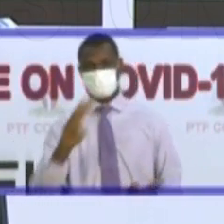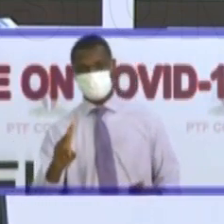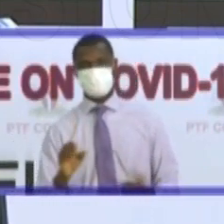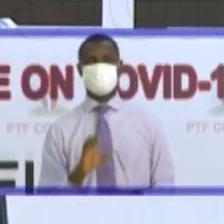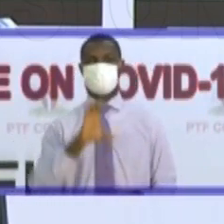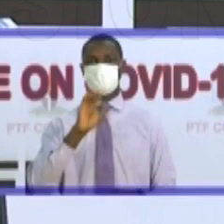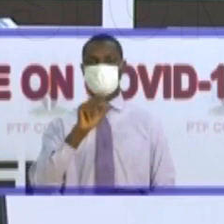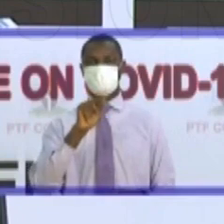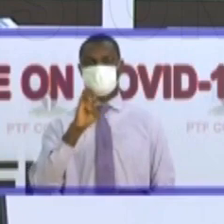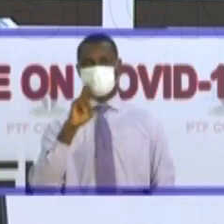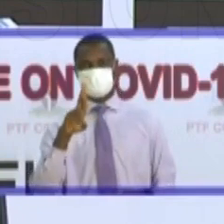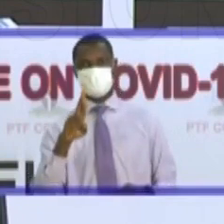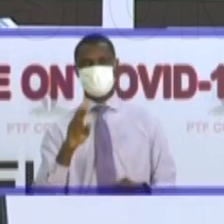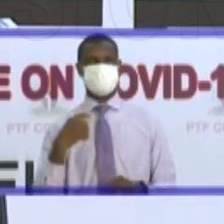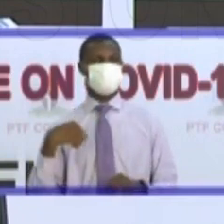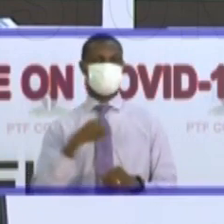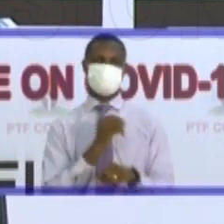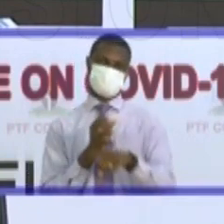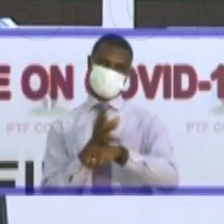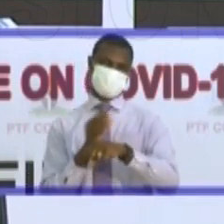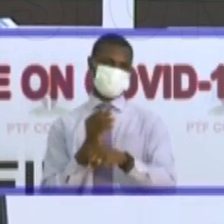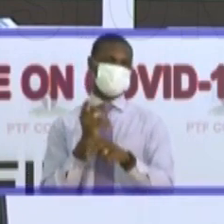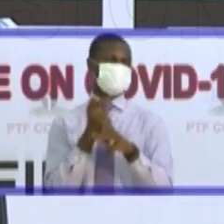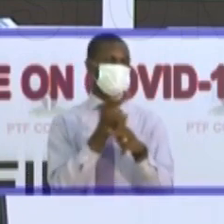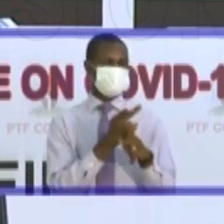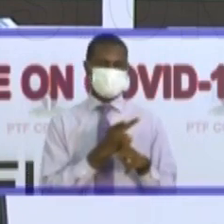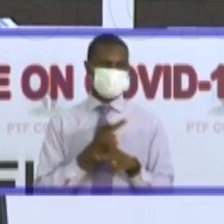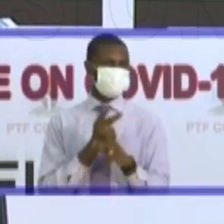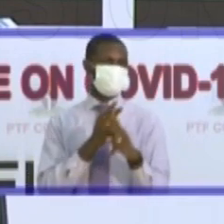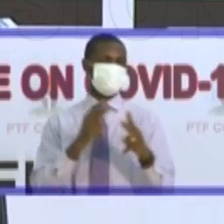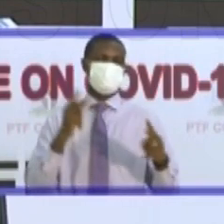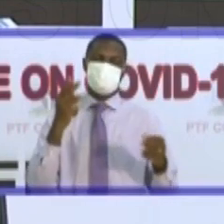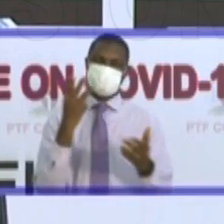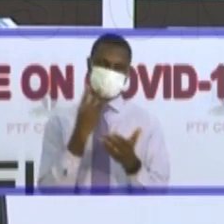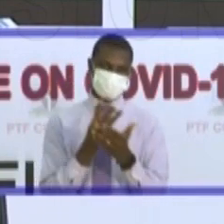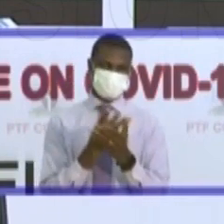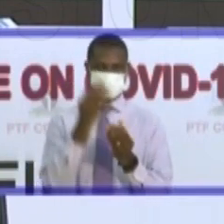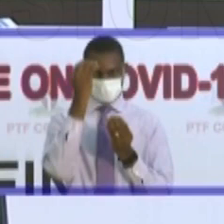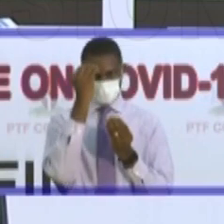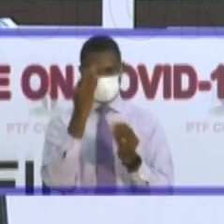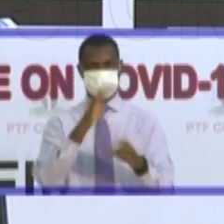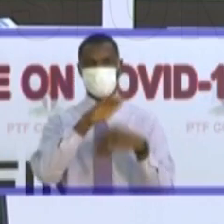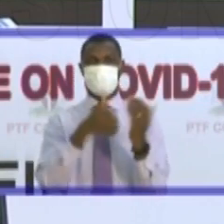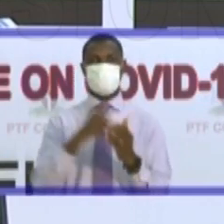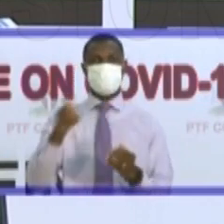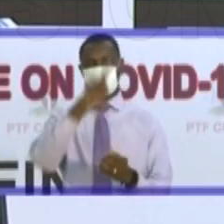are advised to take special care and to obey the injunctions for preventing